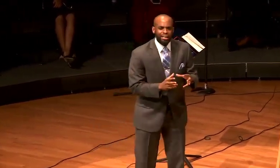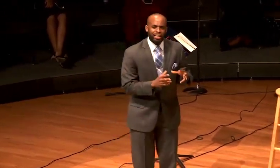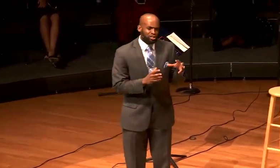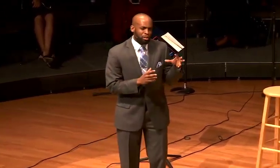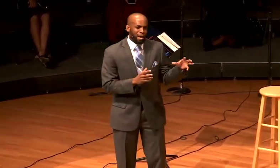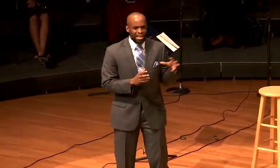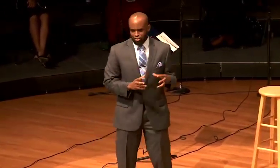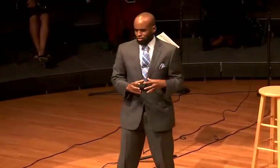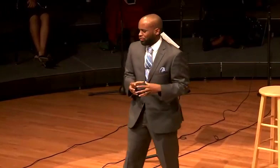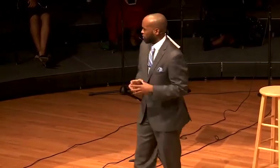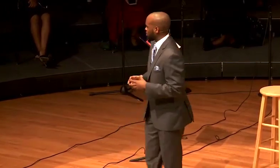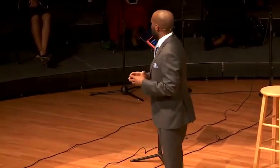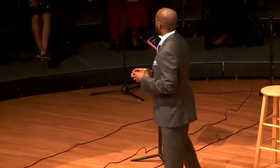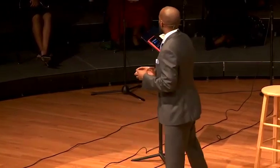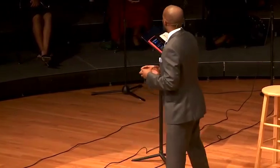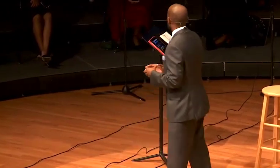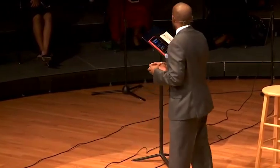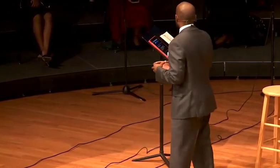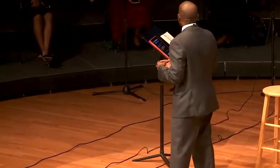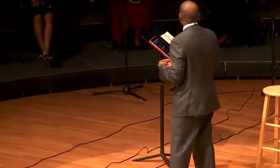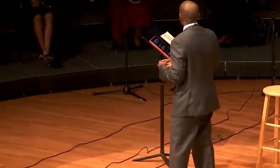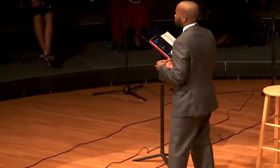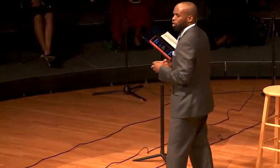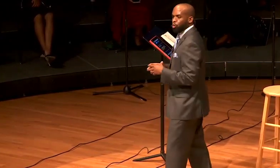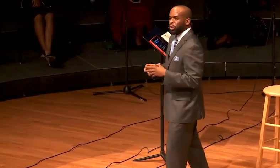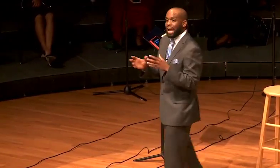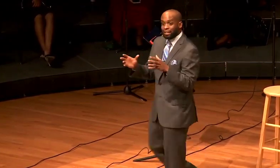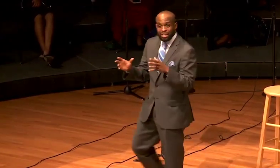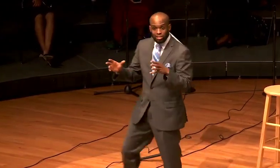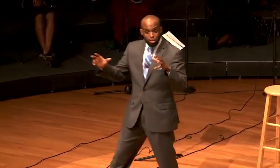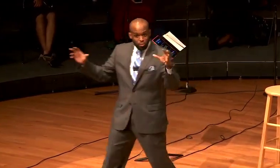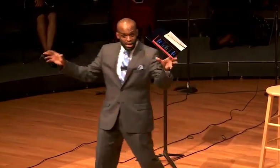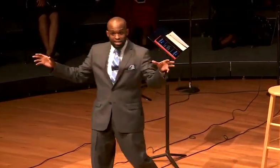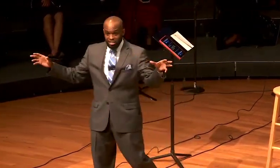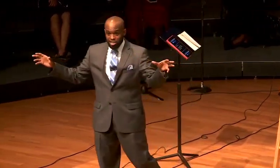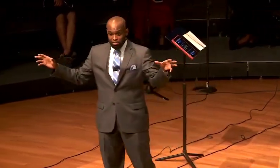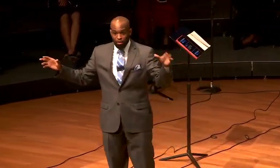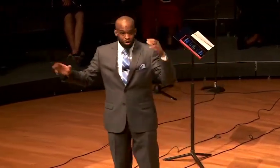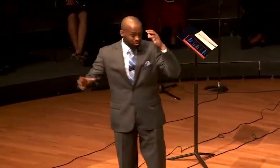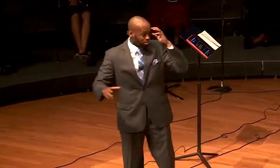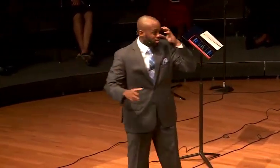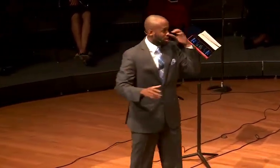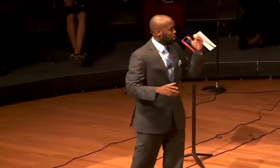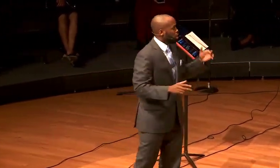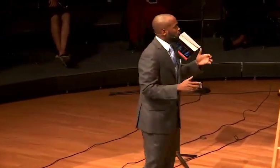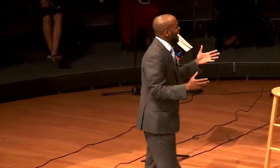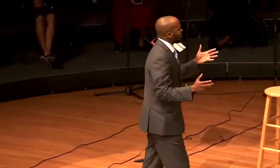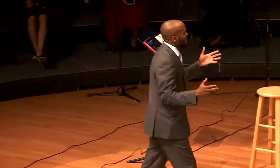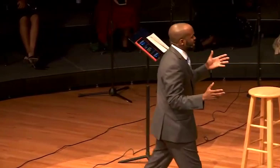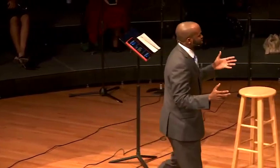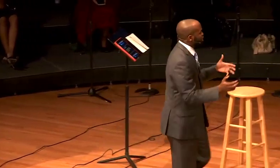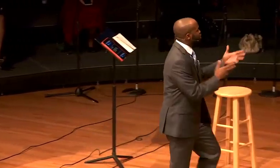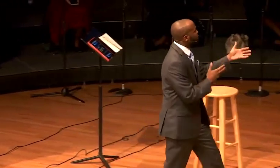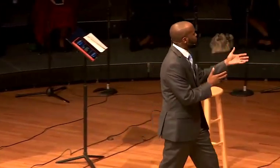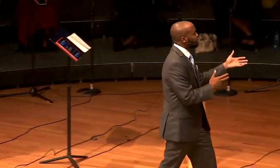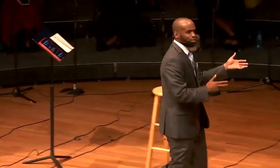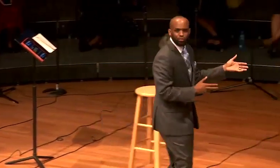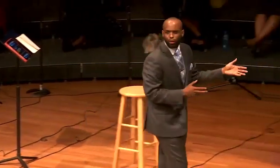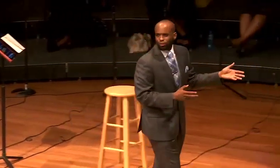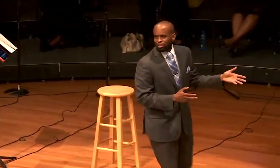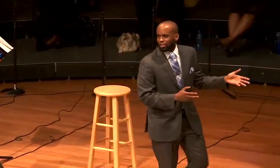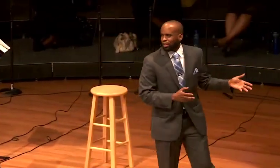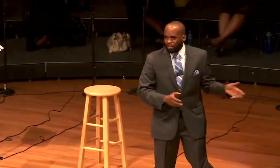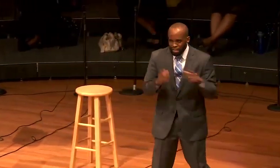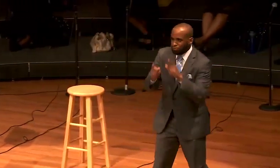And we act like it's the pastor's fault. We act like it's the praise team's fault. We act like it's the youth